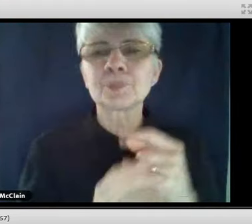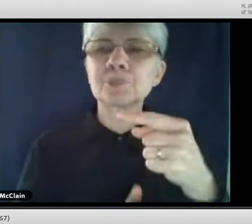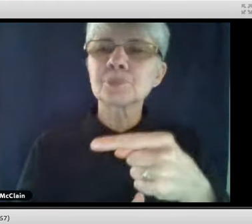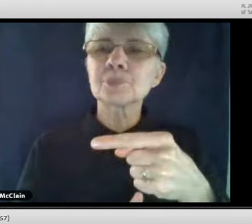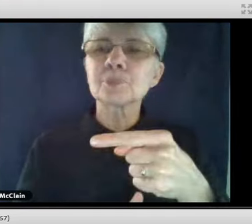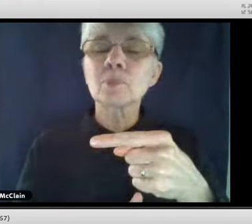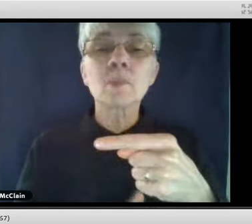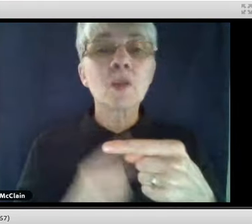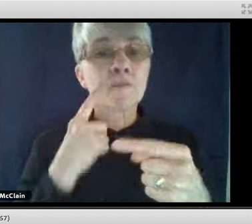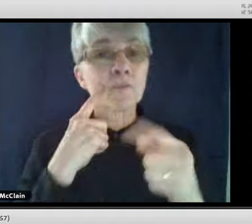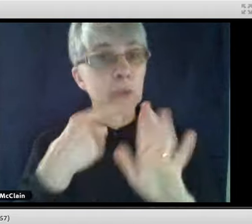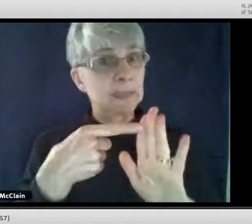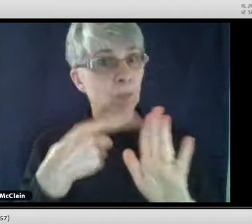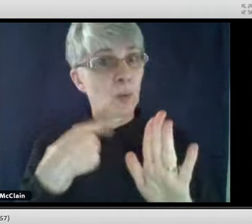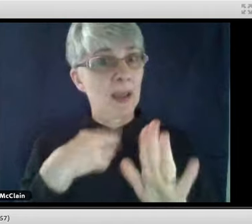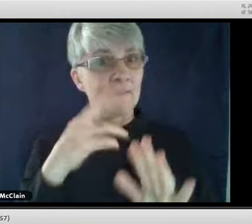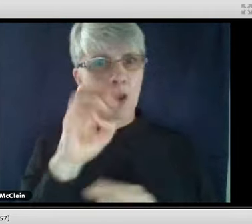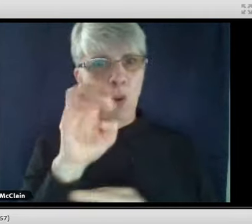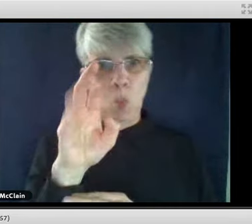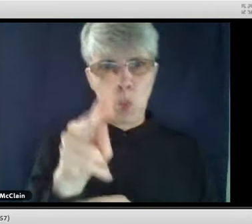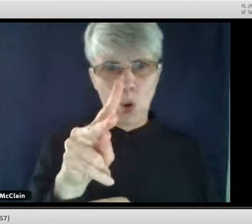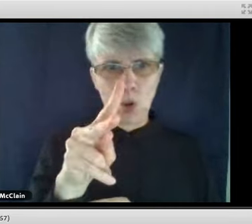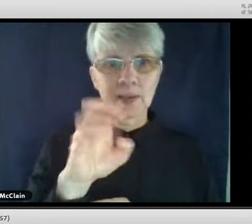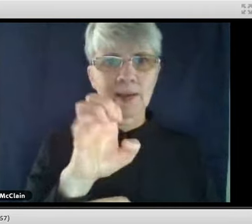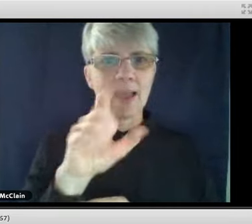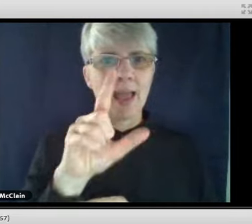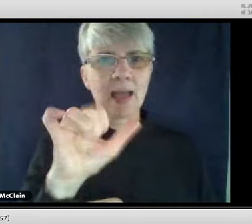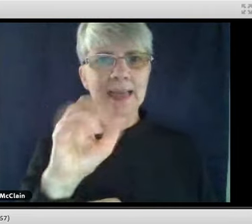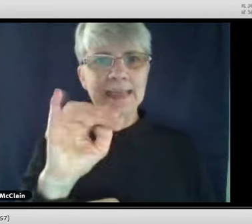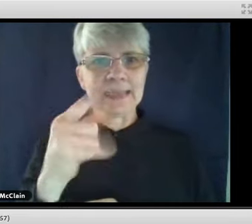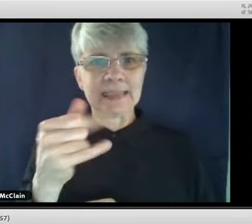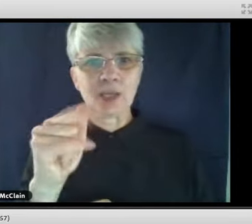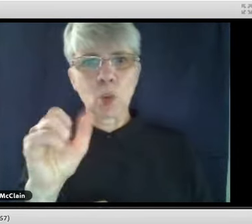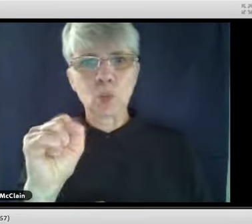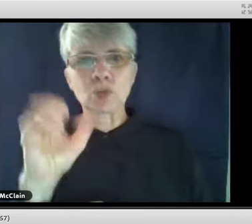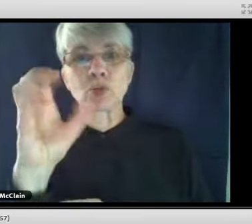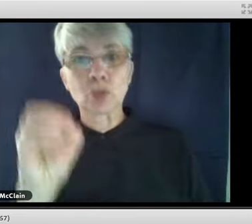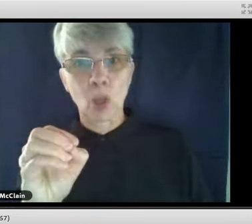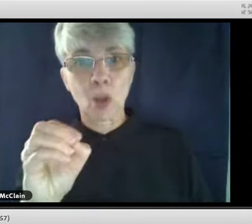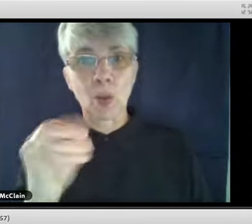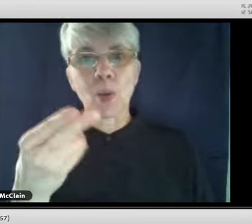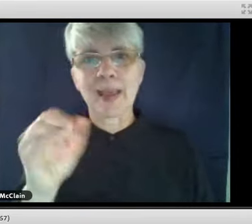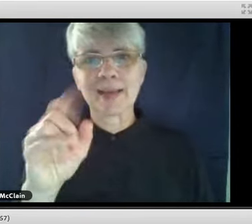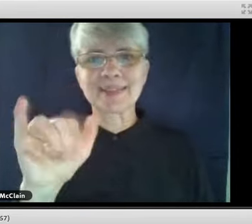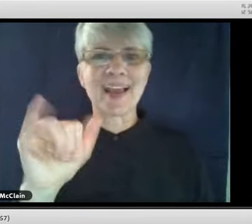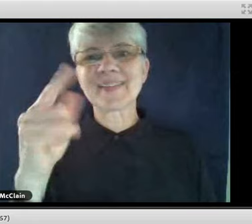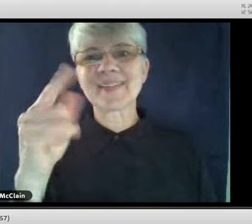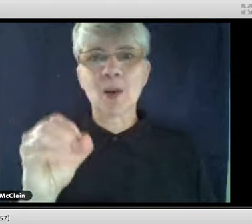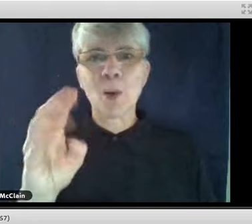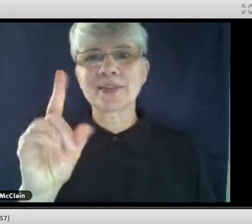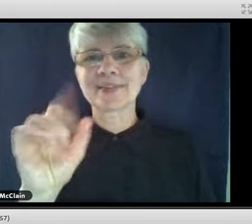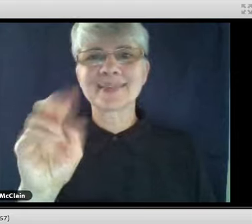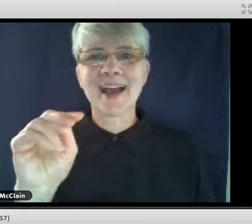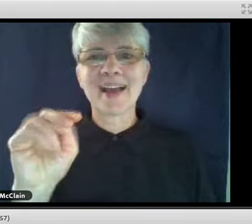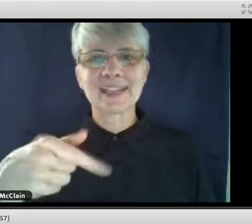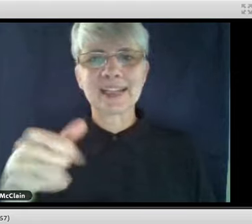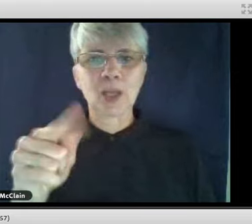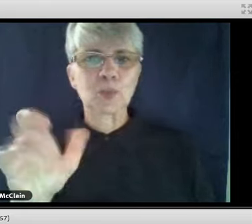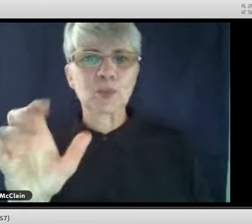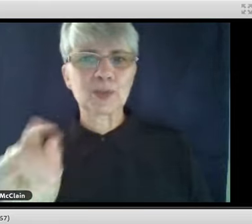just say that we have this work, El Ingenioso Hidalgo Don Quixote de la Mancha, I mangled that, I'm sure, by Miguel